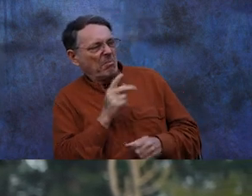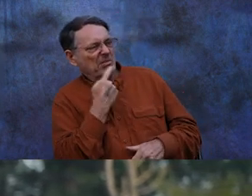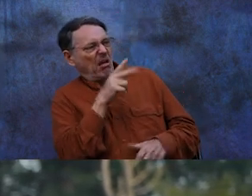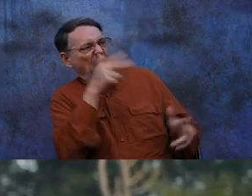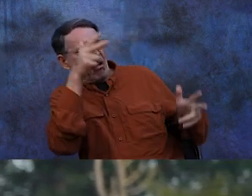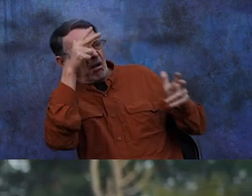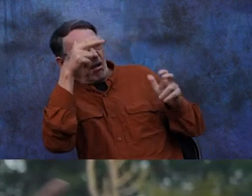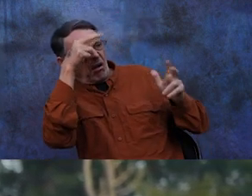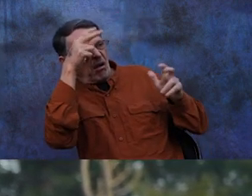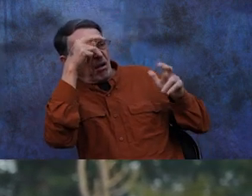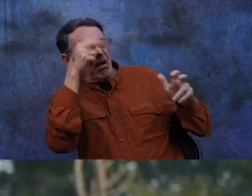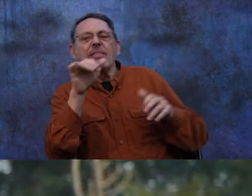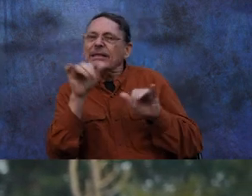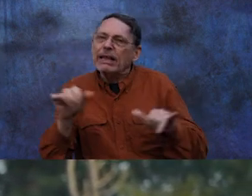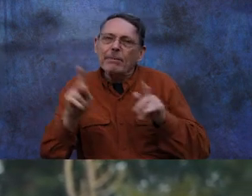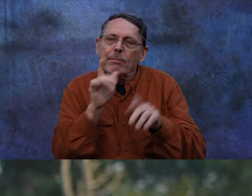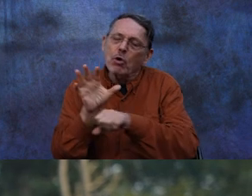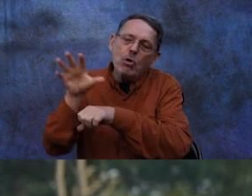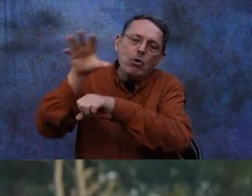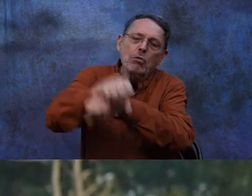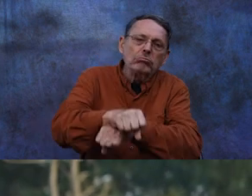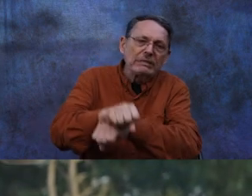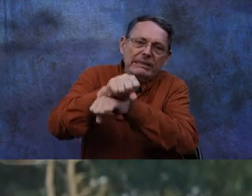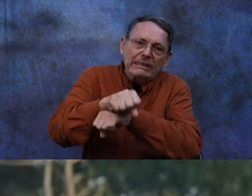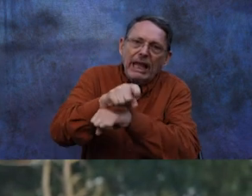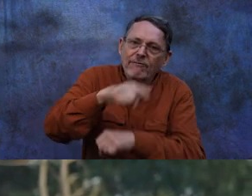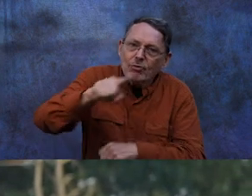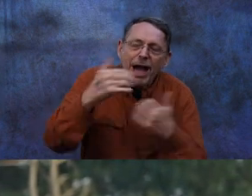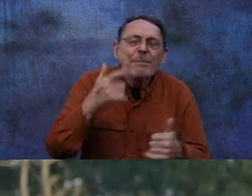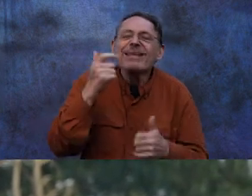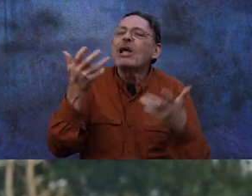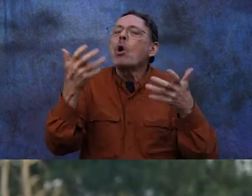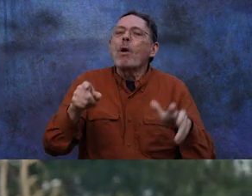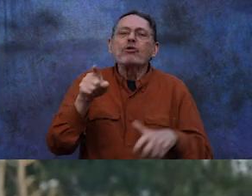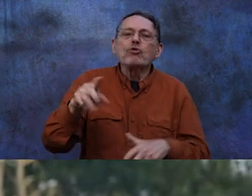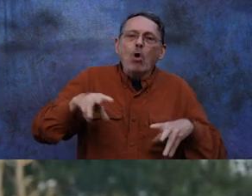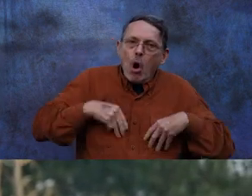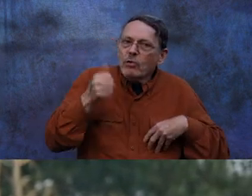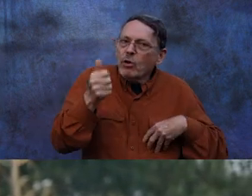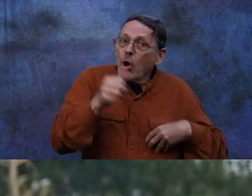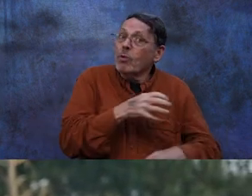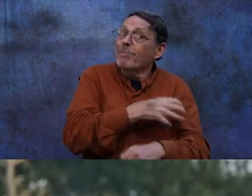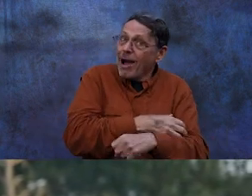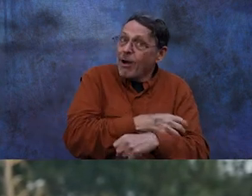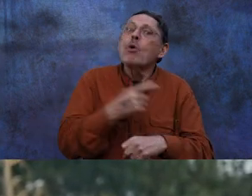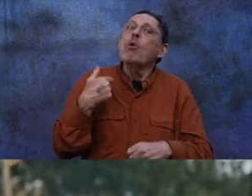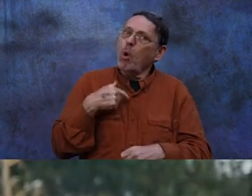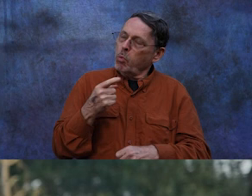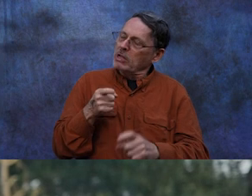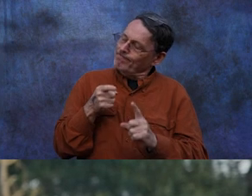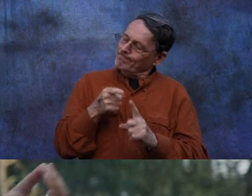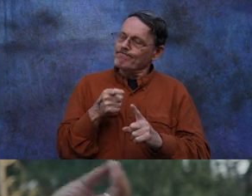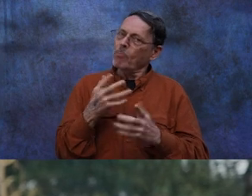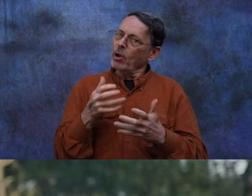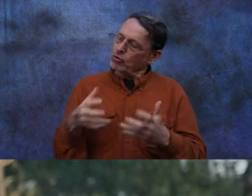who have been demonized by the very people who enslave you right now, because they don't want you to own your power, and we are about owning your power.